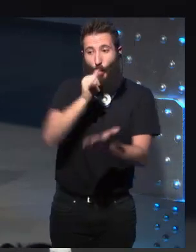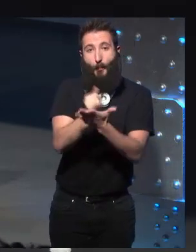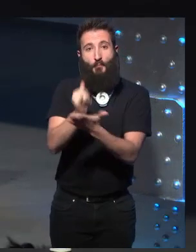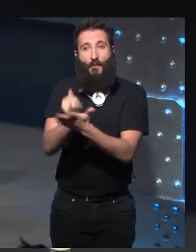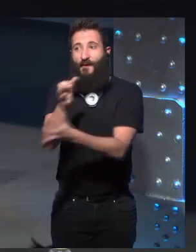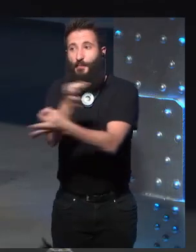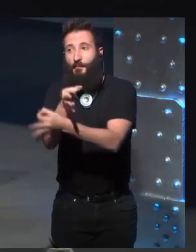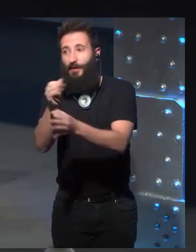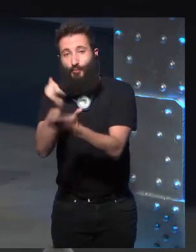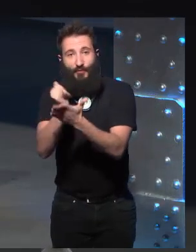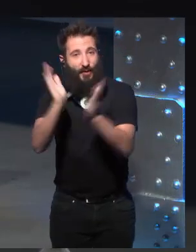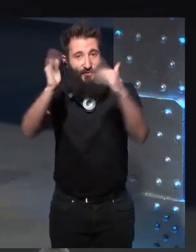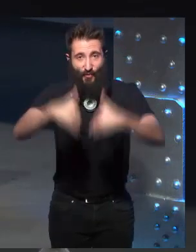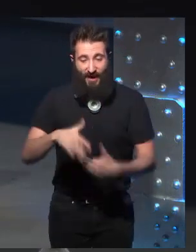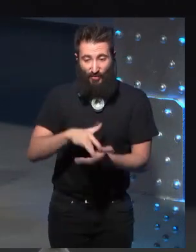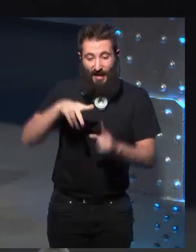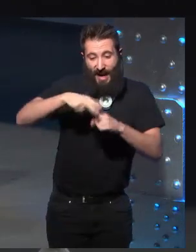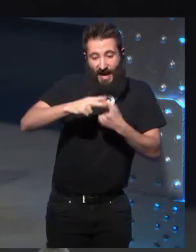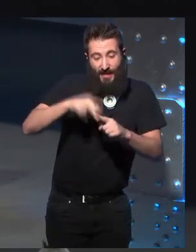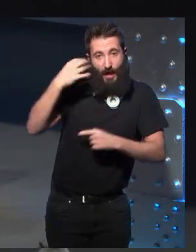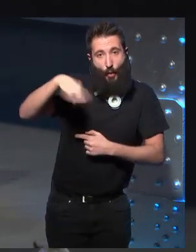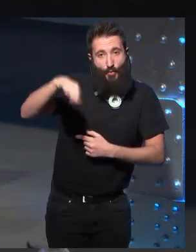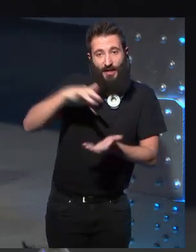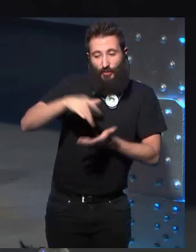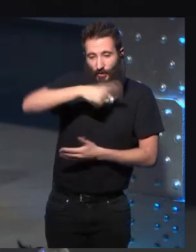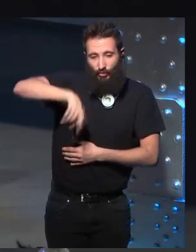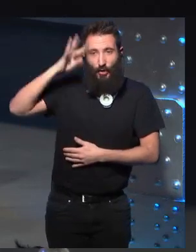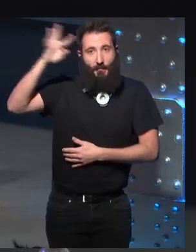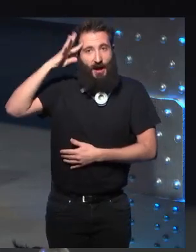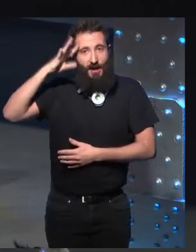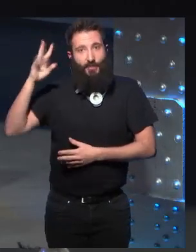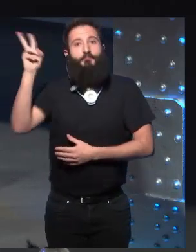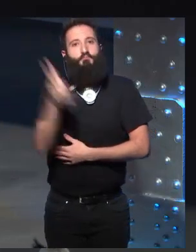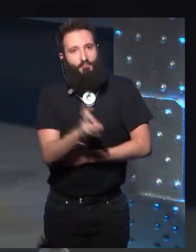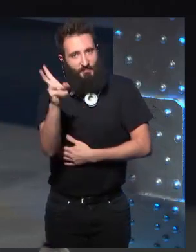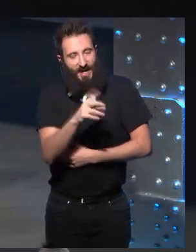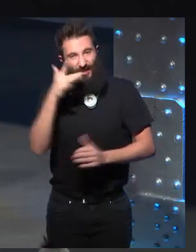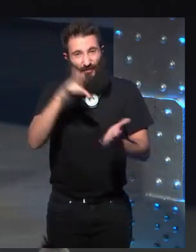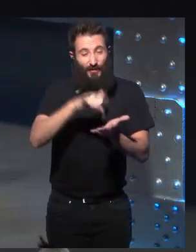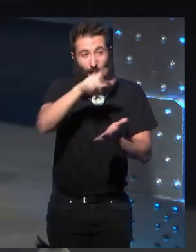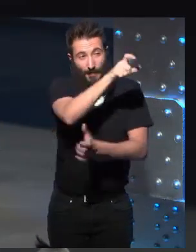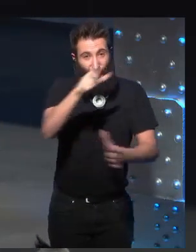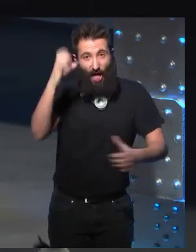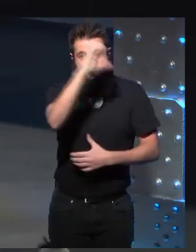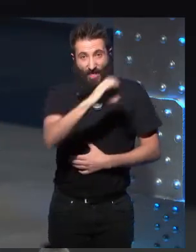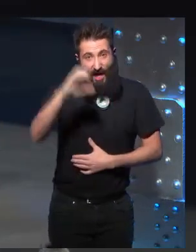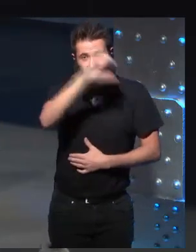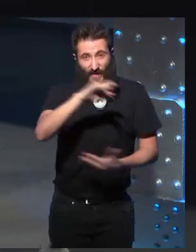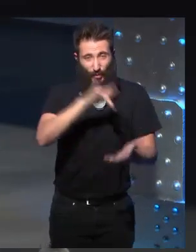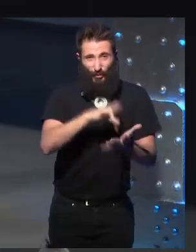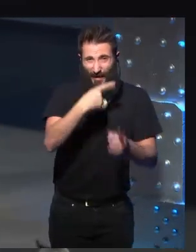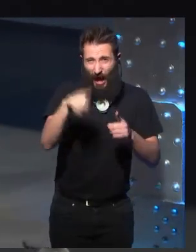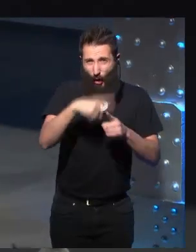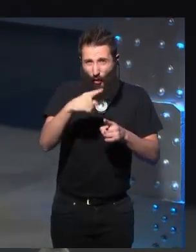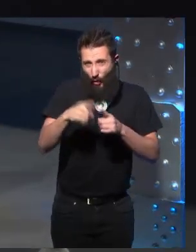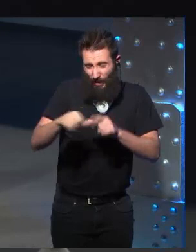The only tool you have is imagination. That's the only one. The scientists who discovered most of the things I talk